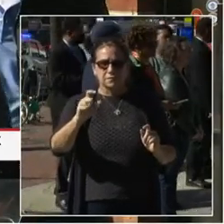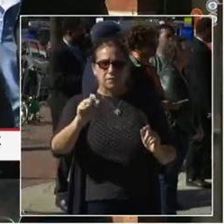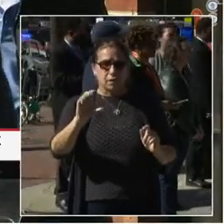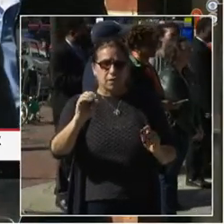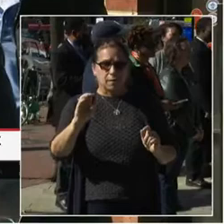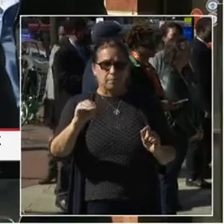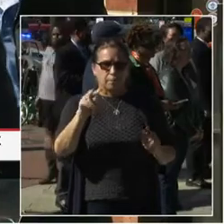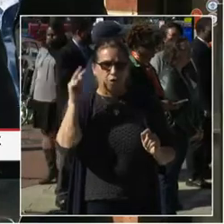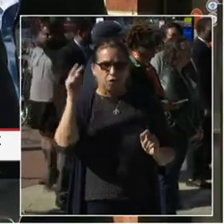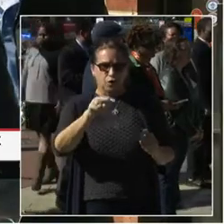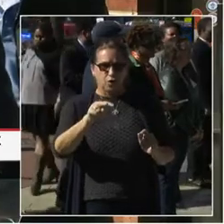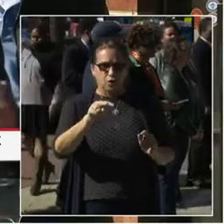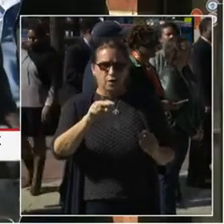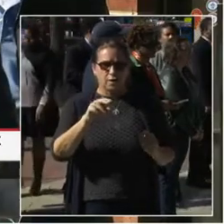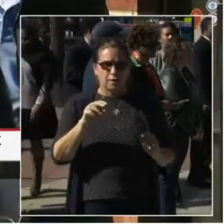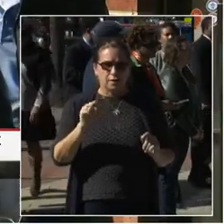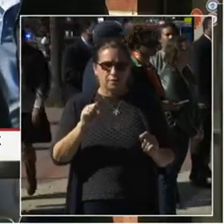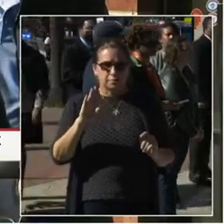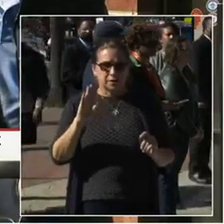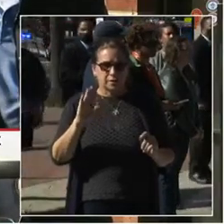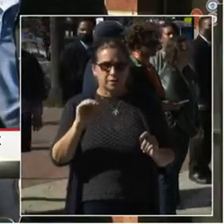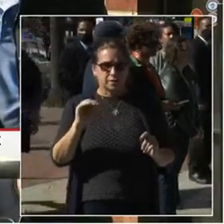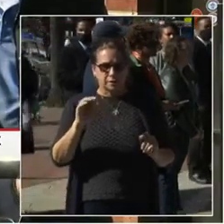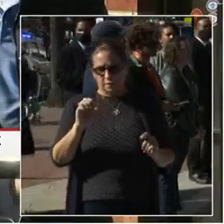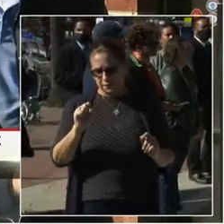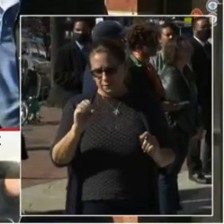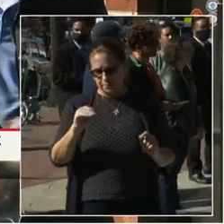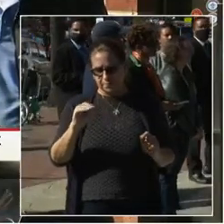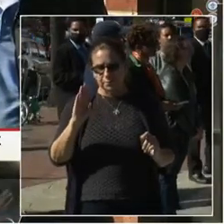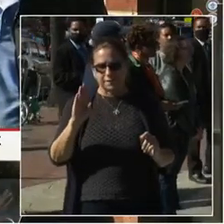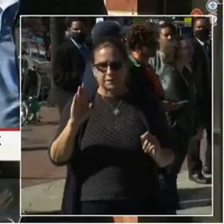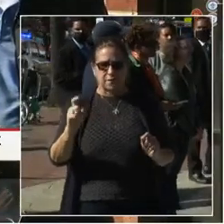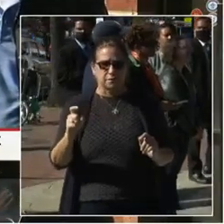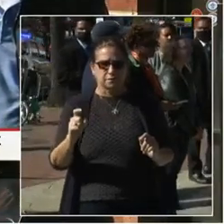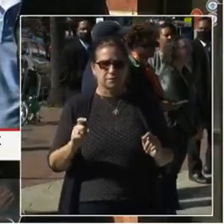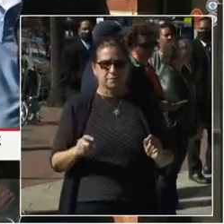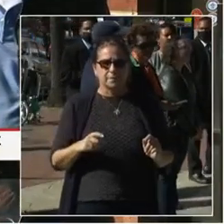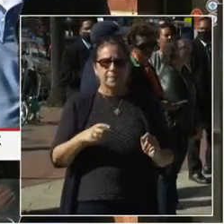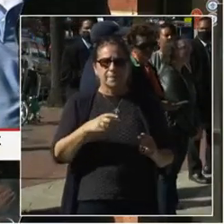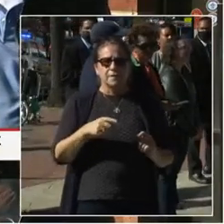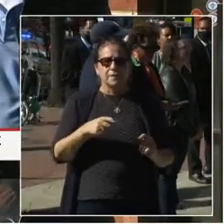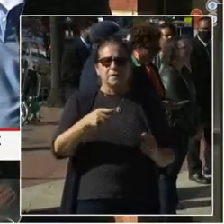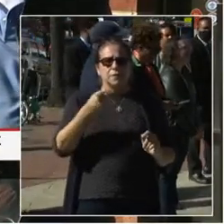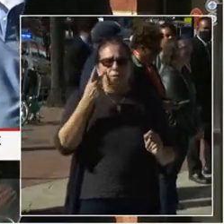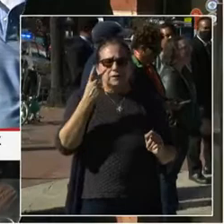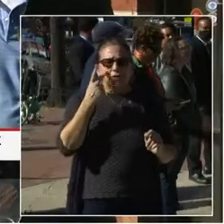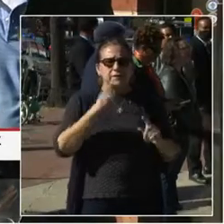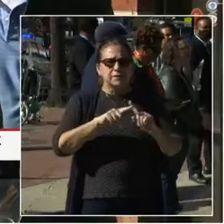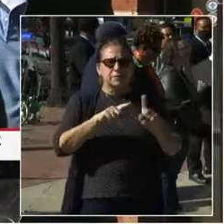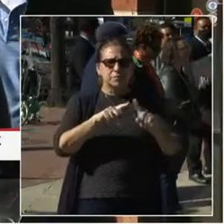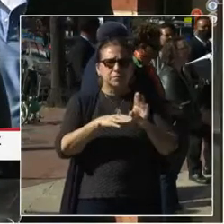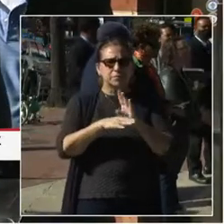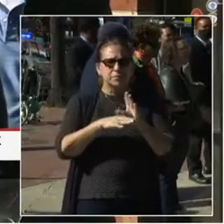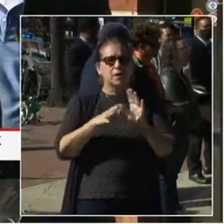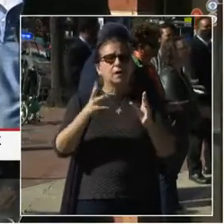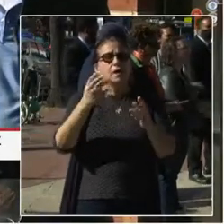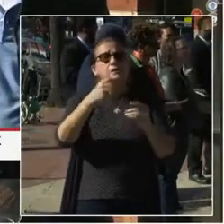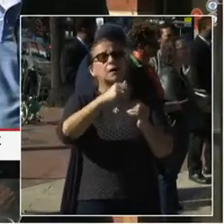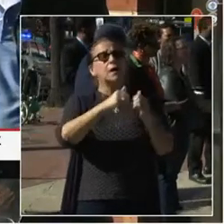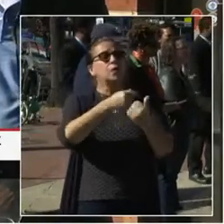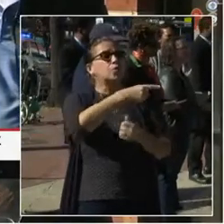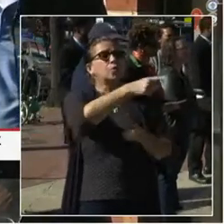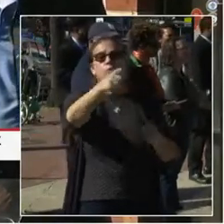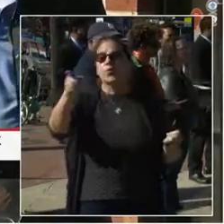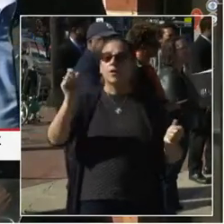people are investors, they'll also be even better customers, right? So we want folks to check that out at thesmbx.com.